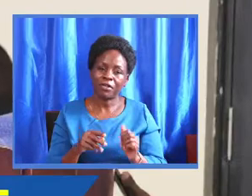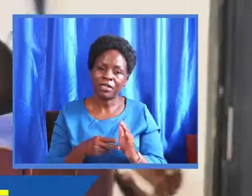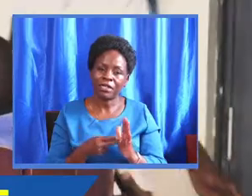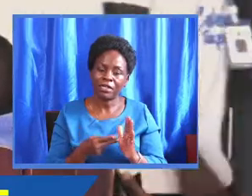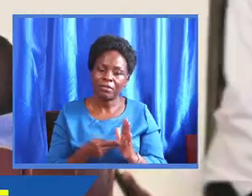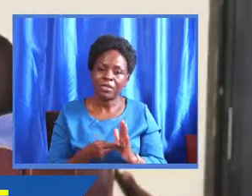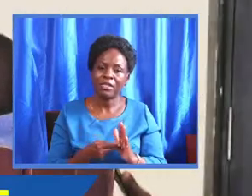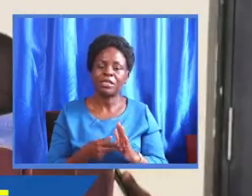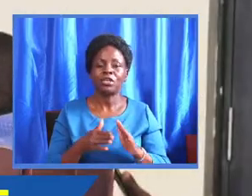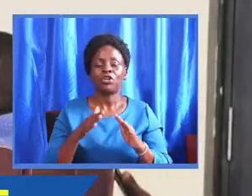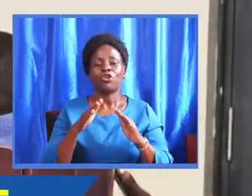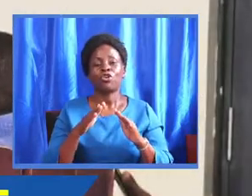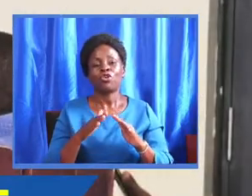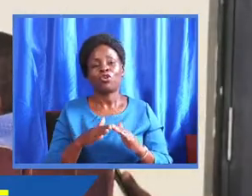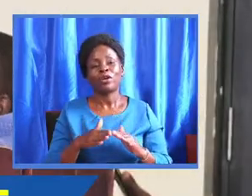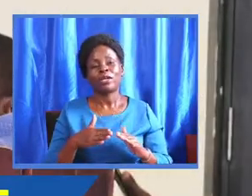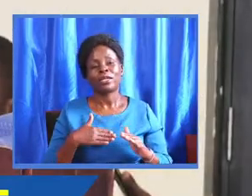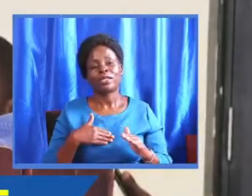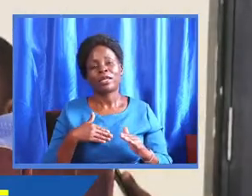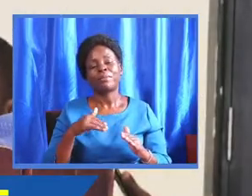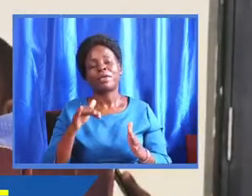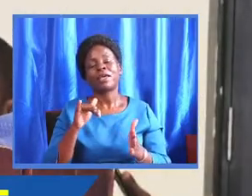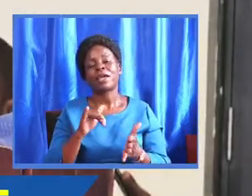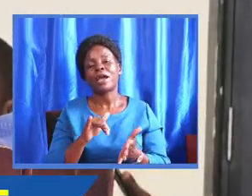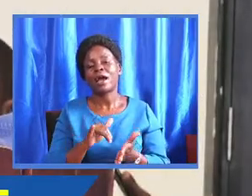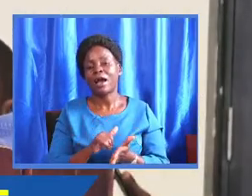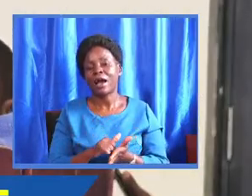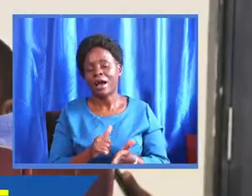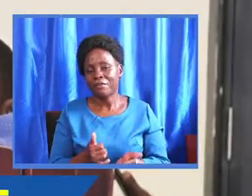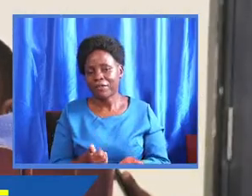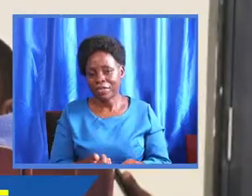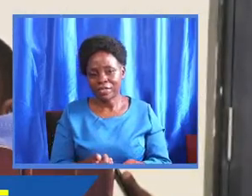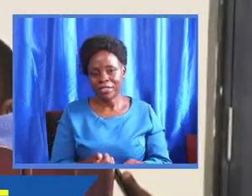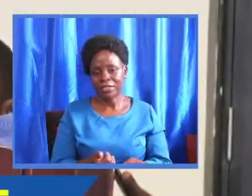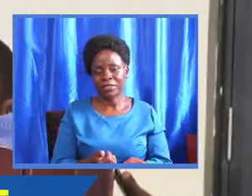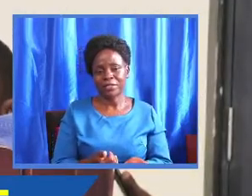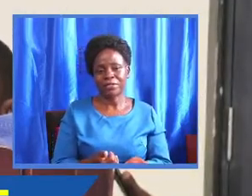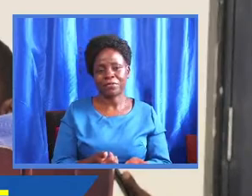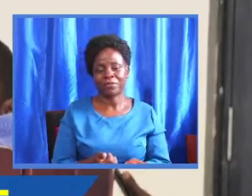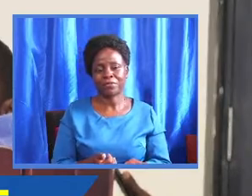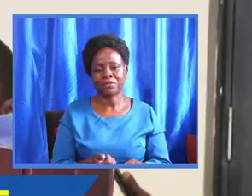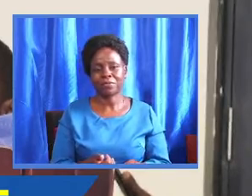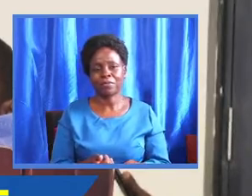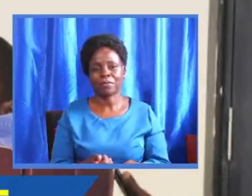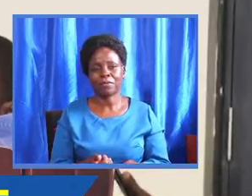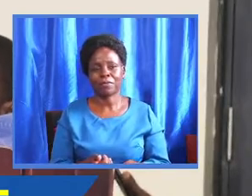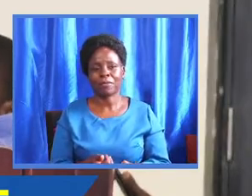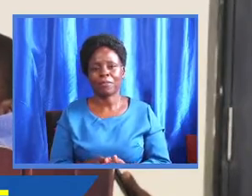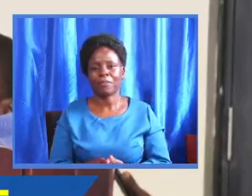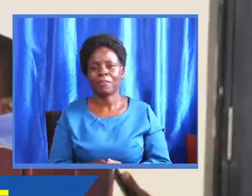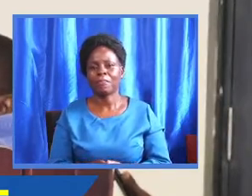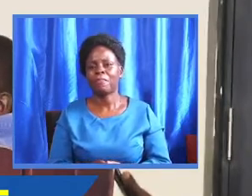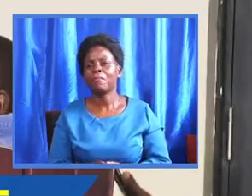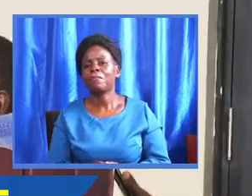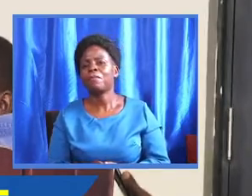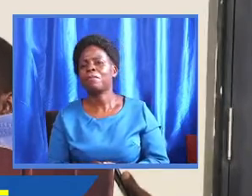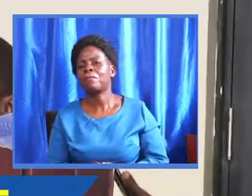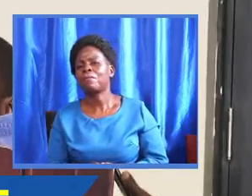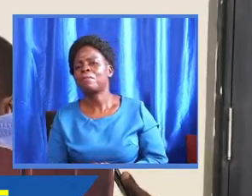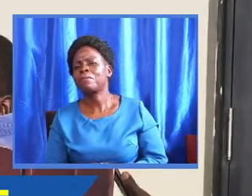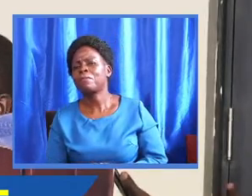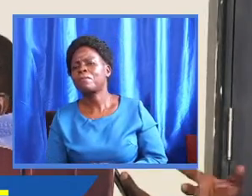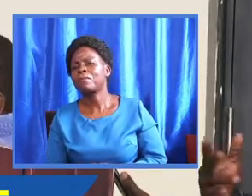estate owners are being affected, especially those with the expensive. I can't understand you.